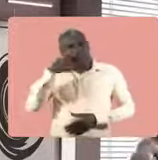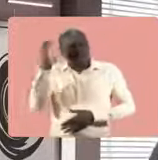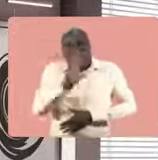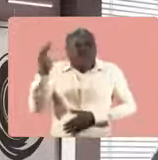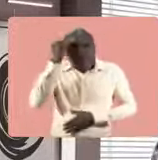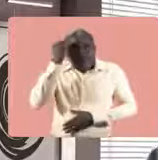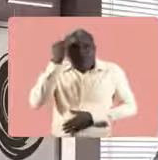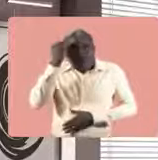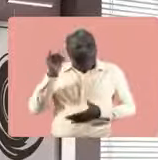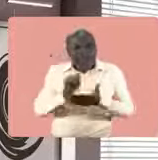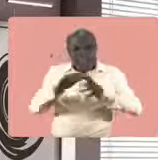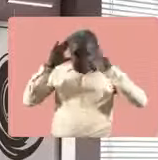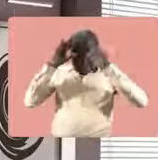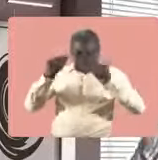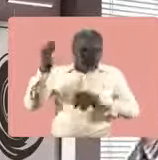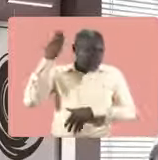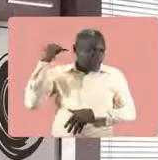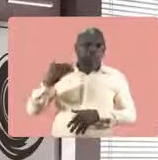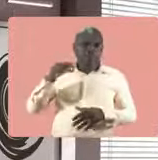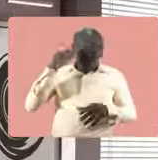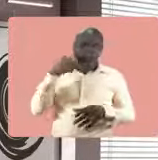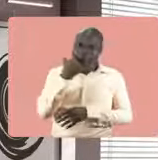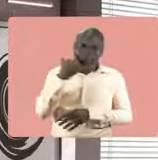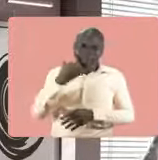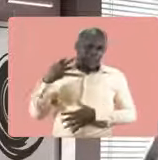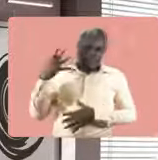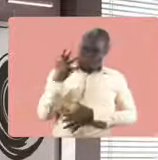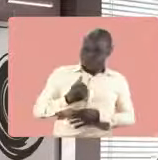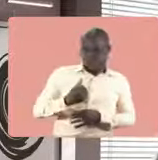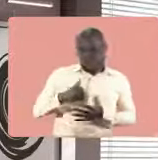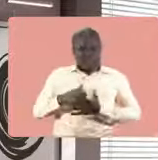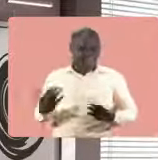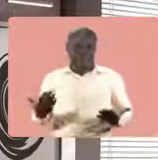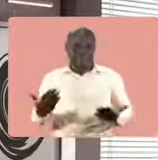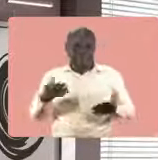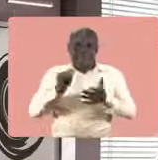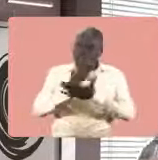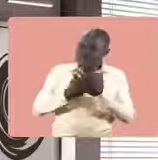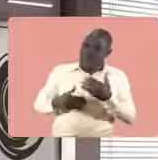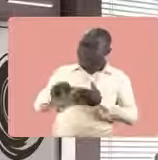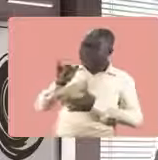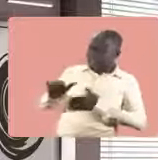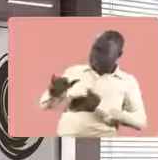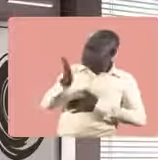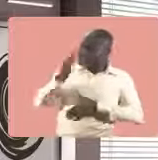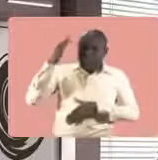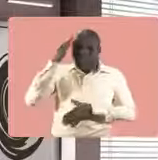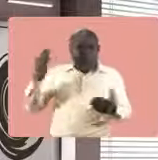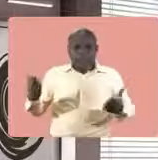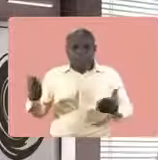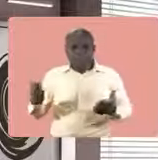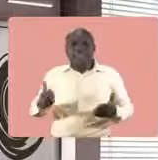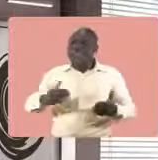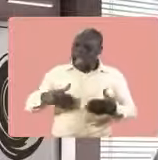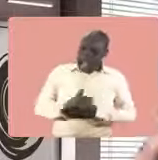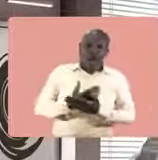any da, some Barack Obama, ever friend, po. Shall never fair. Ababa, wow, tinny bear, be a wow, wow, tinny bear, be a just a oh, yeah, give me a